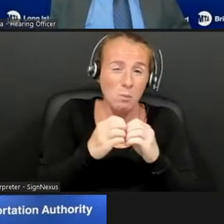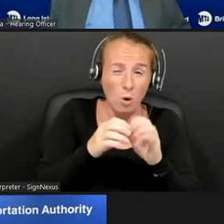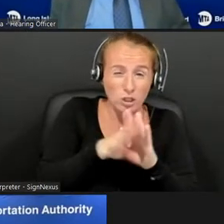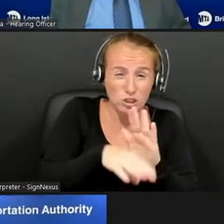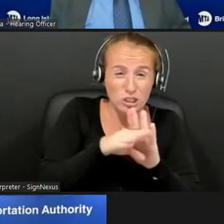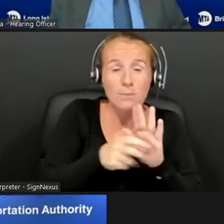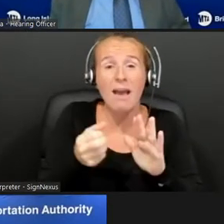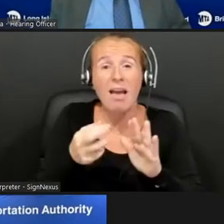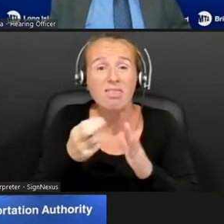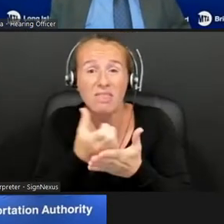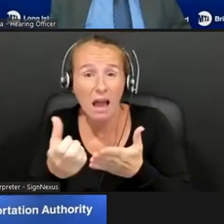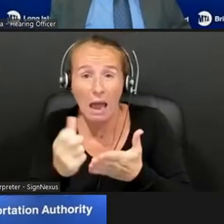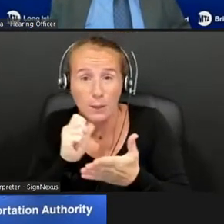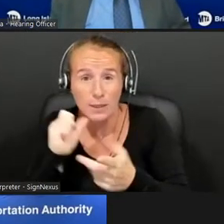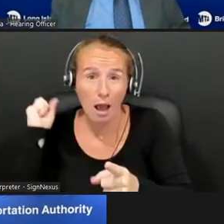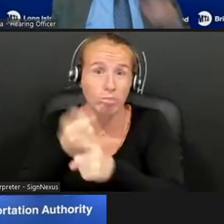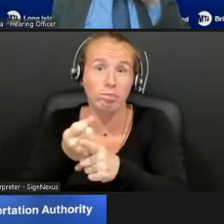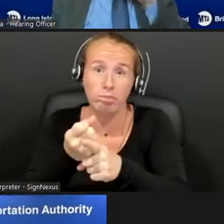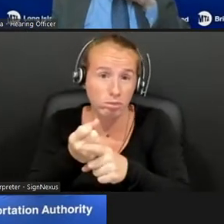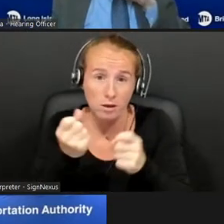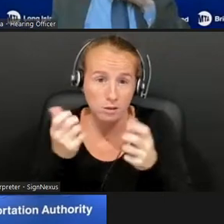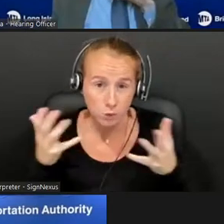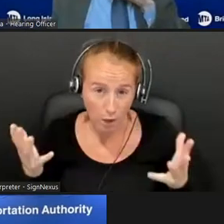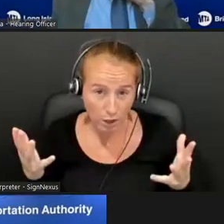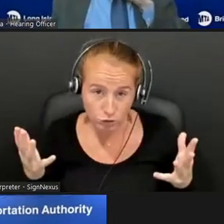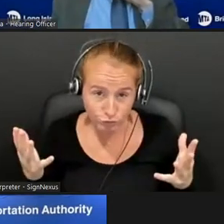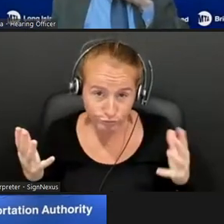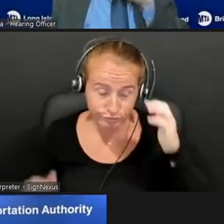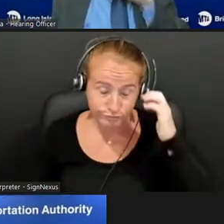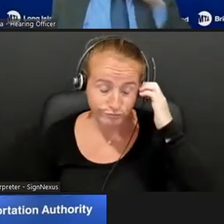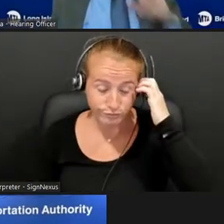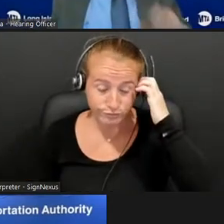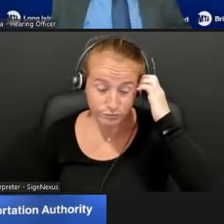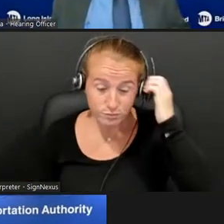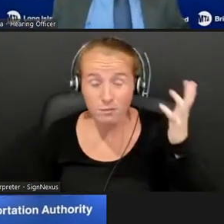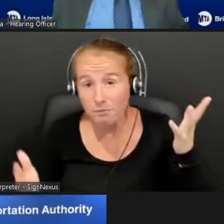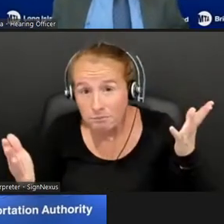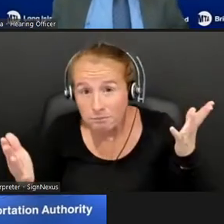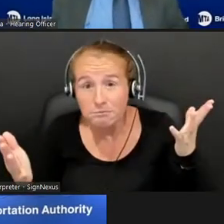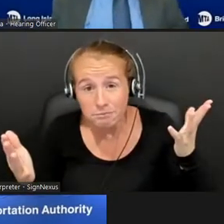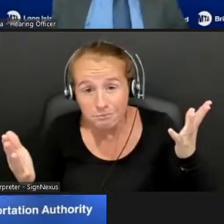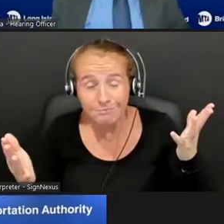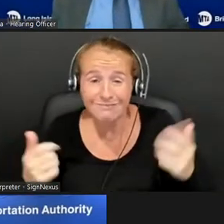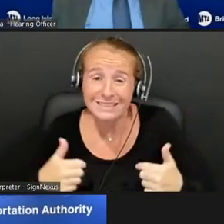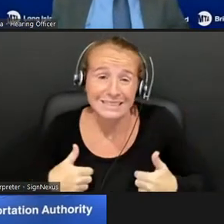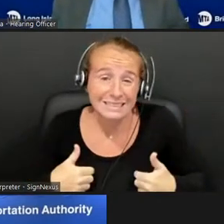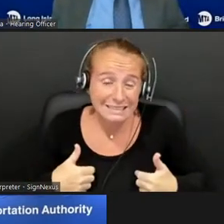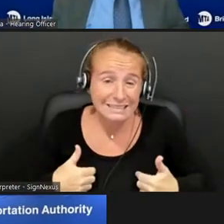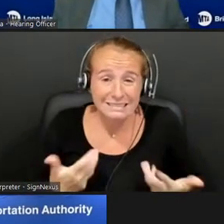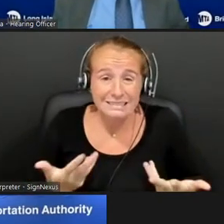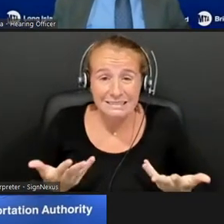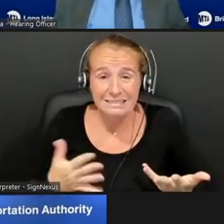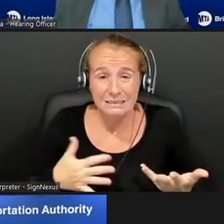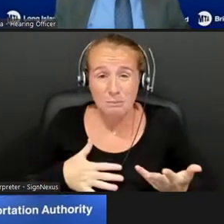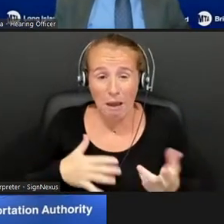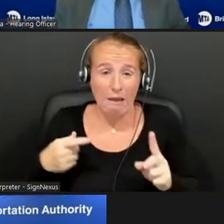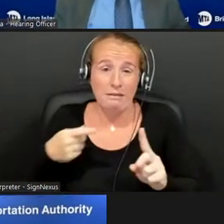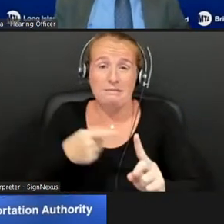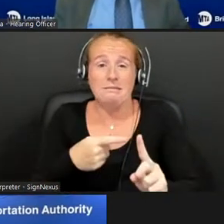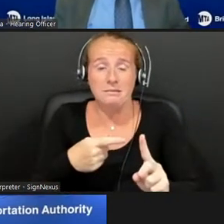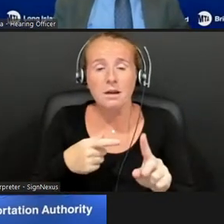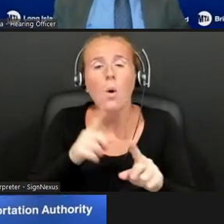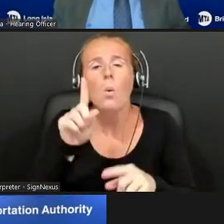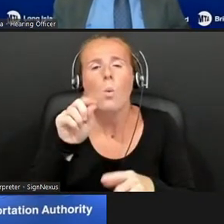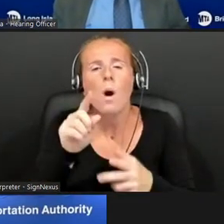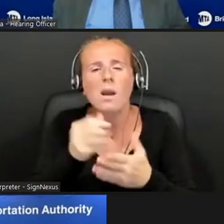as much of a hit um so yeah that's pretty much what I have to say oh one more thing uh